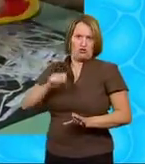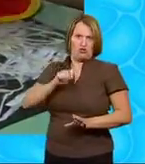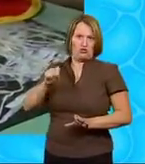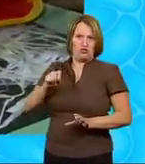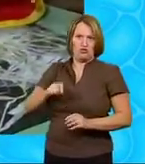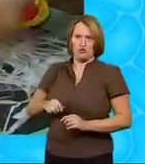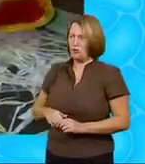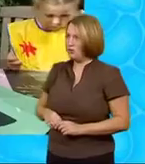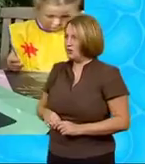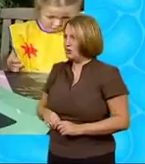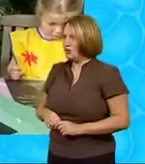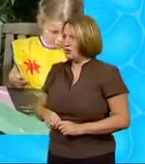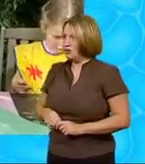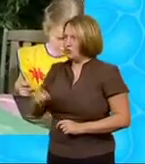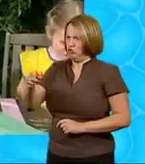Sam's using.